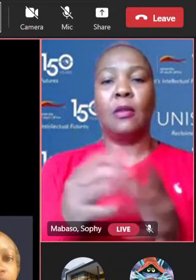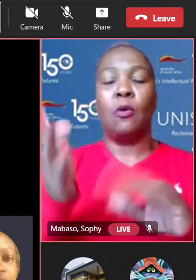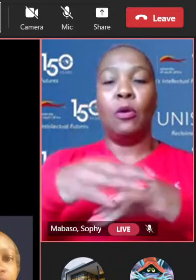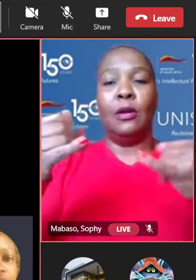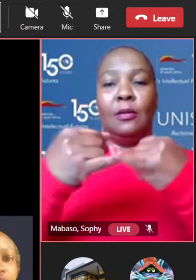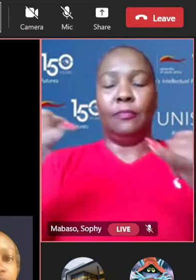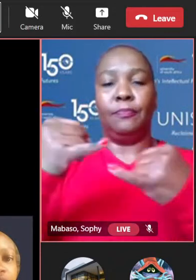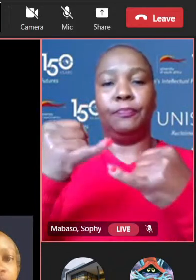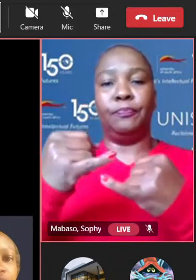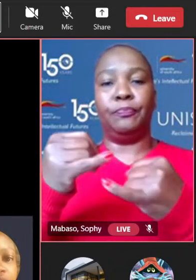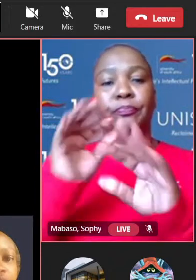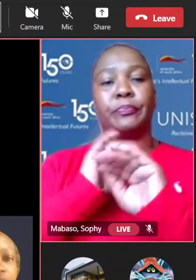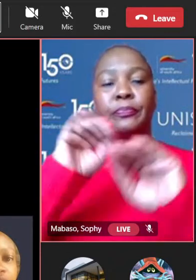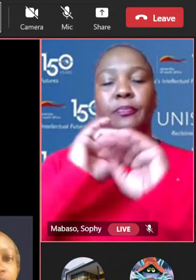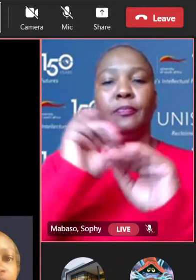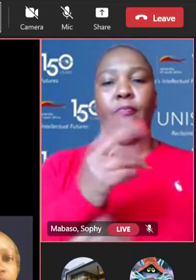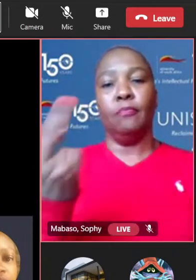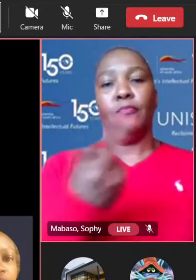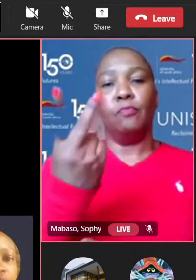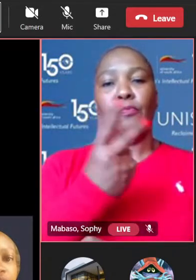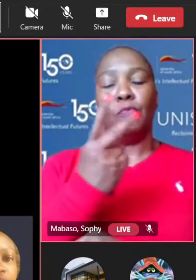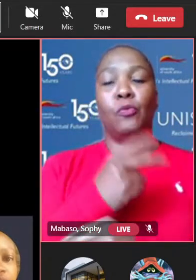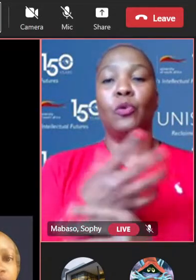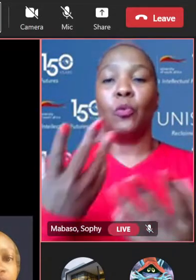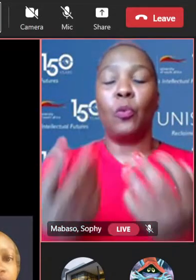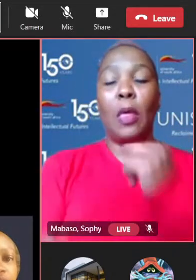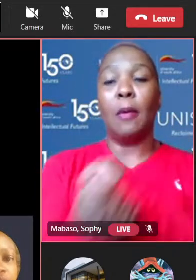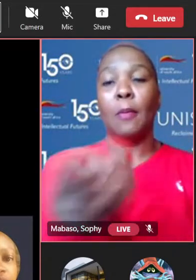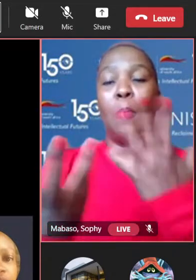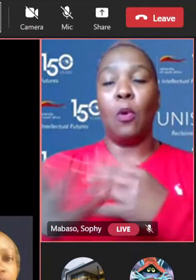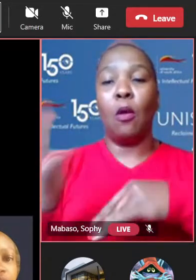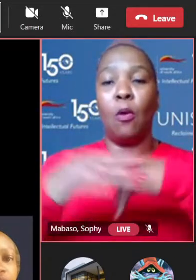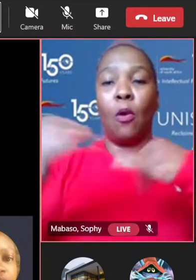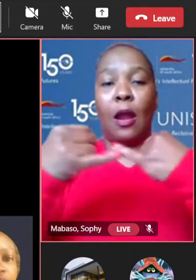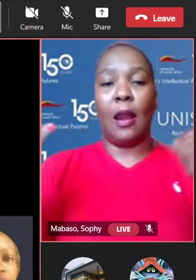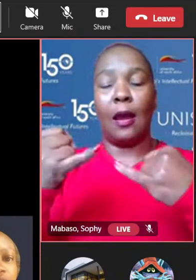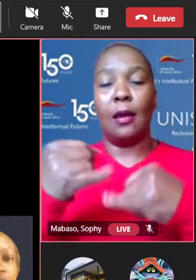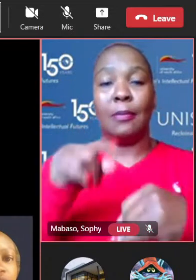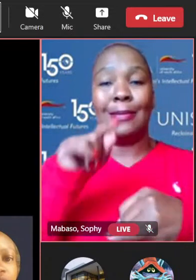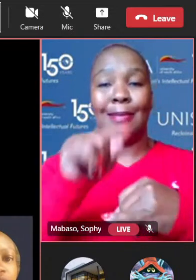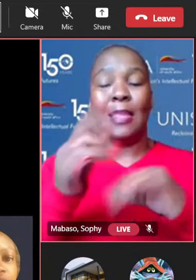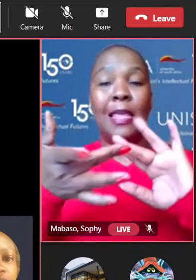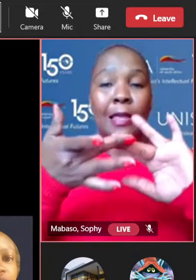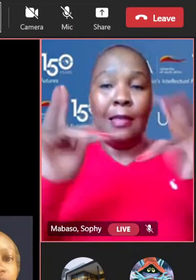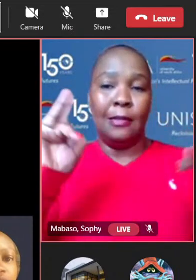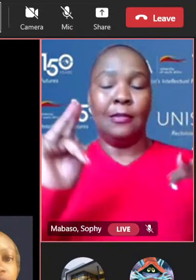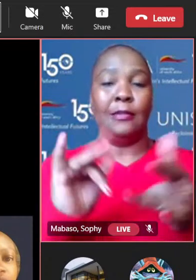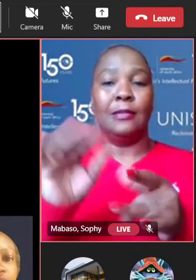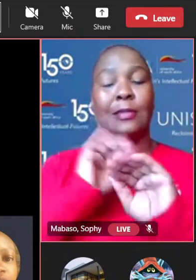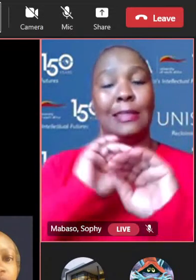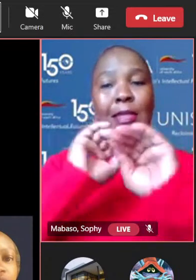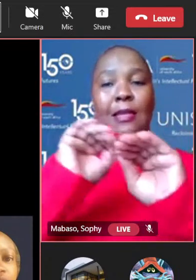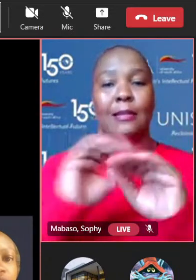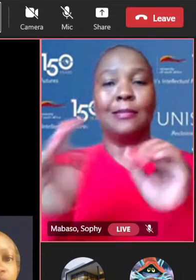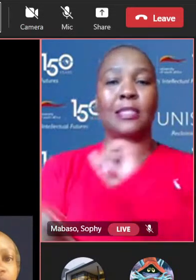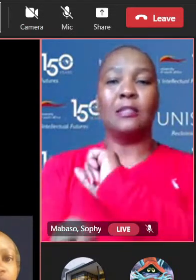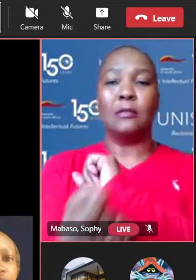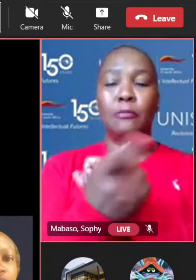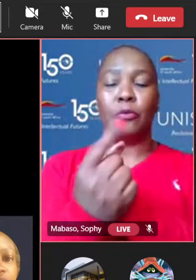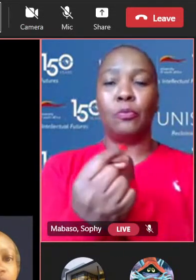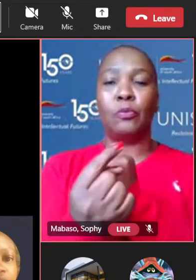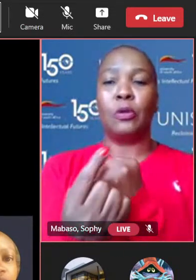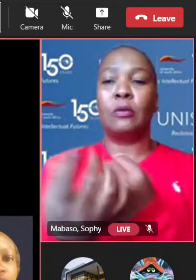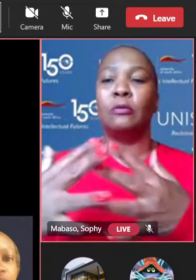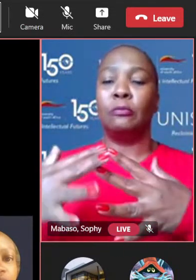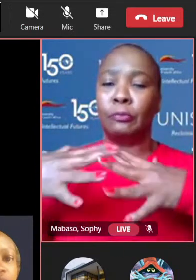these take place online, but with e-tutoring, it happens asynchronously. You don't